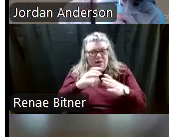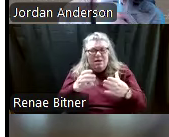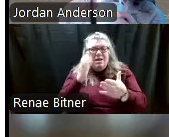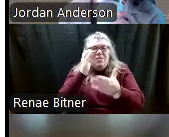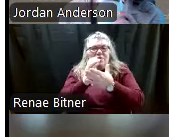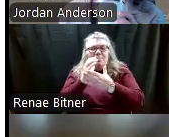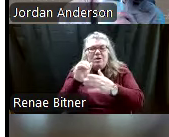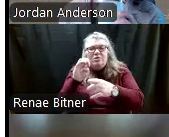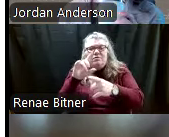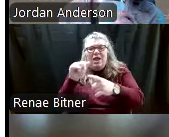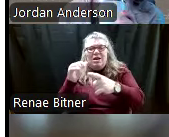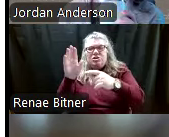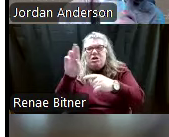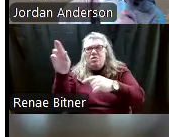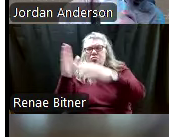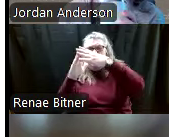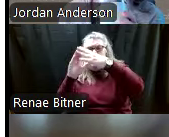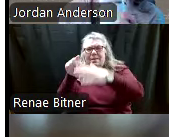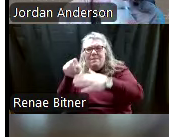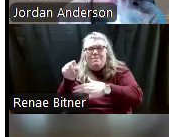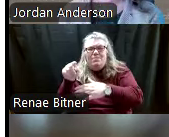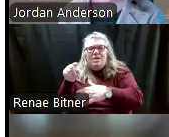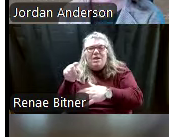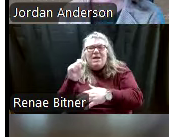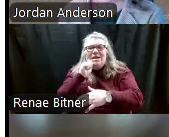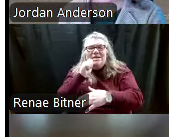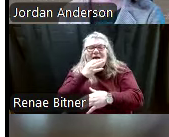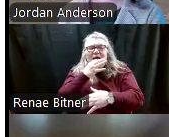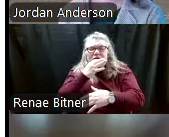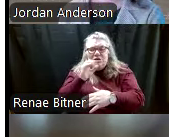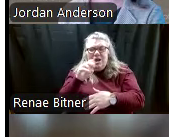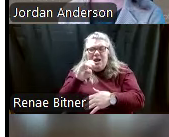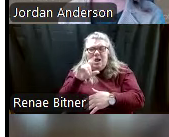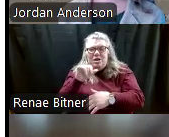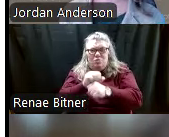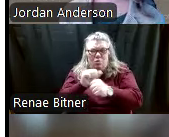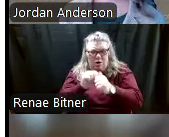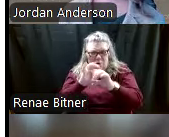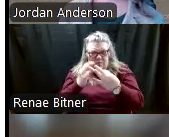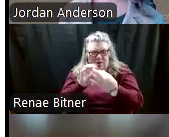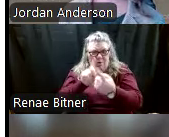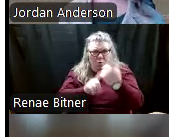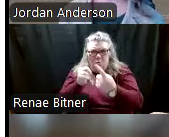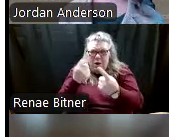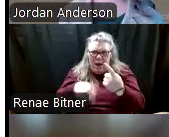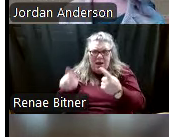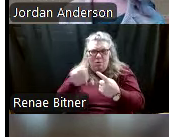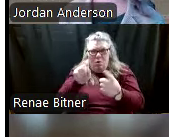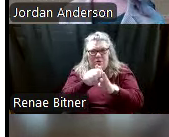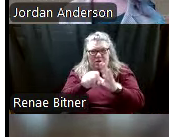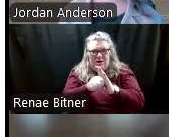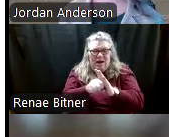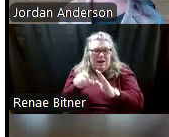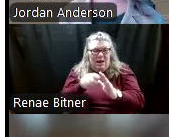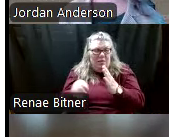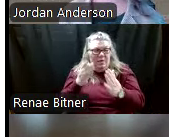Ashley up there in the top right corner is her working with a family one-on-one anywhere in the state that they